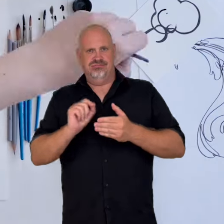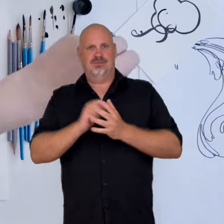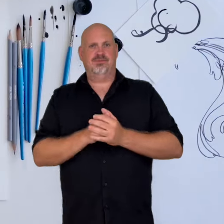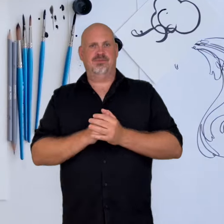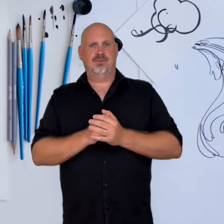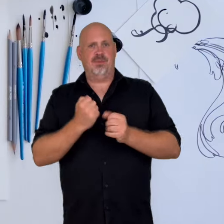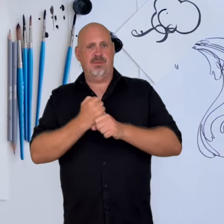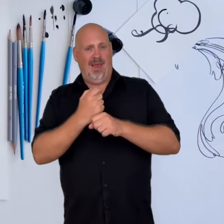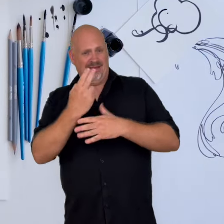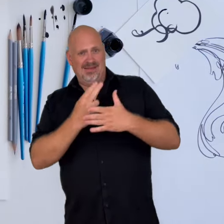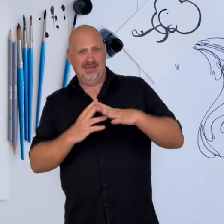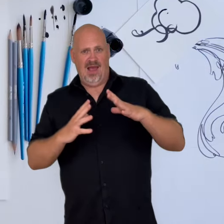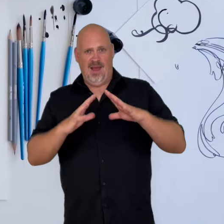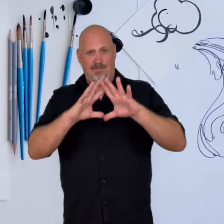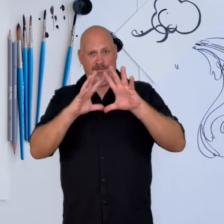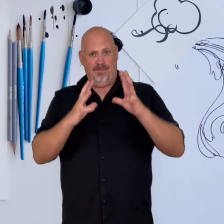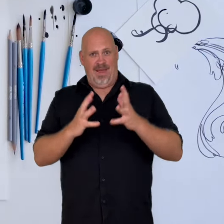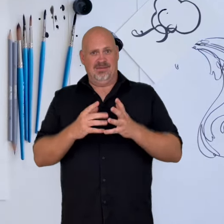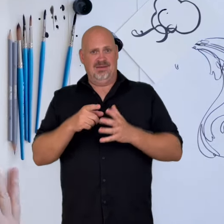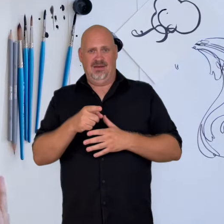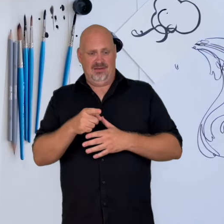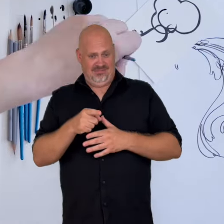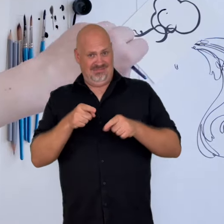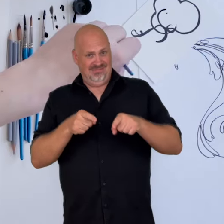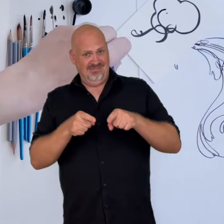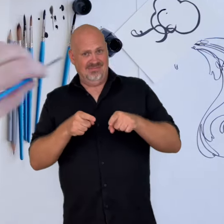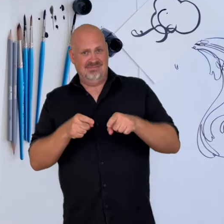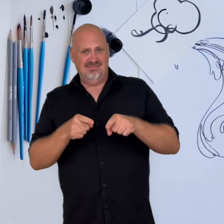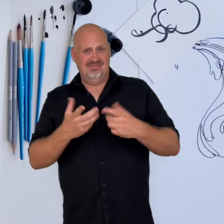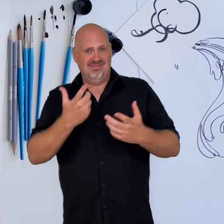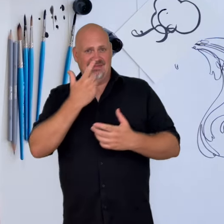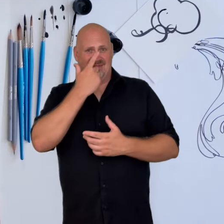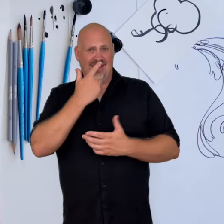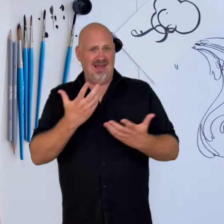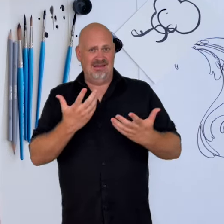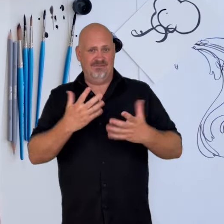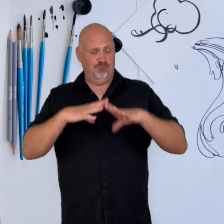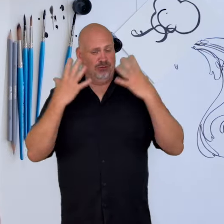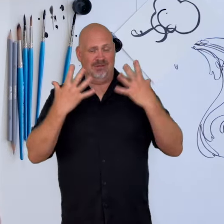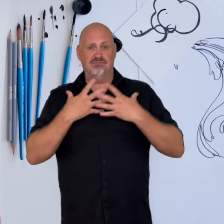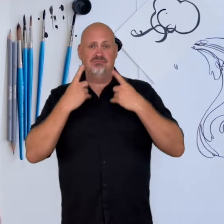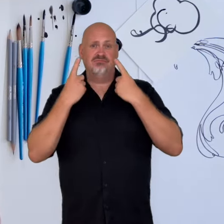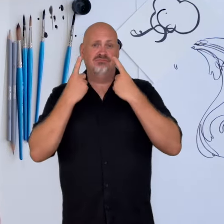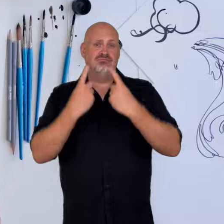that sense of repetition that I think Paisley is quite well known for.